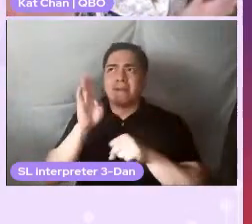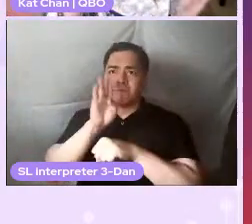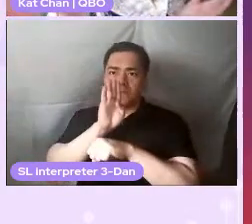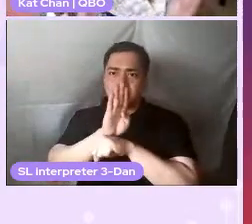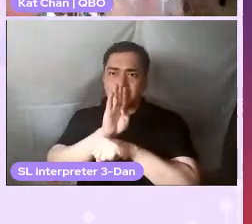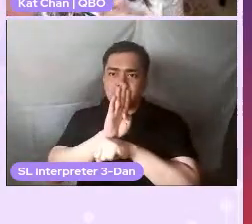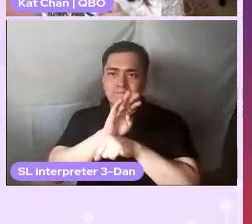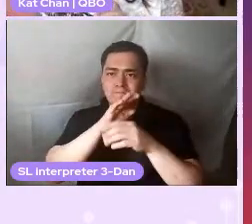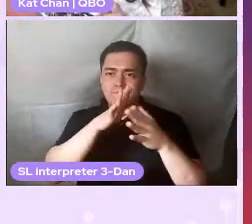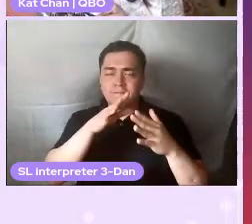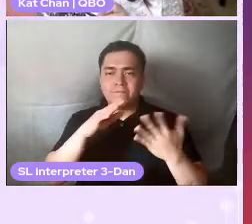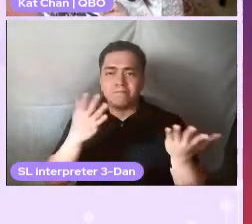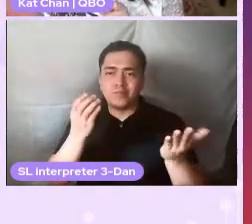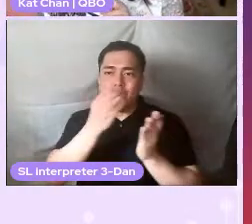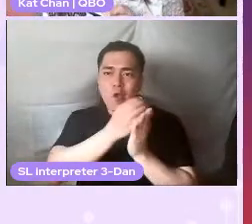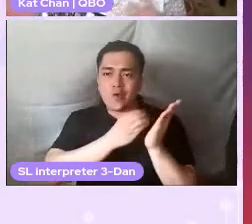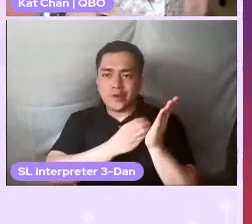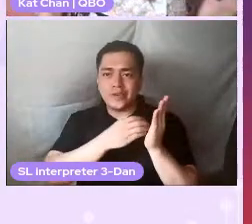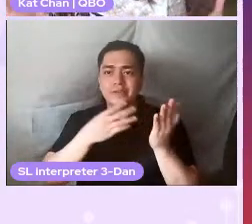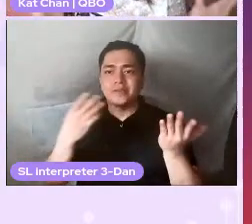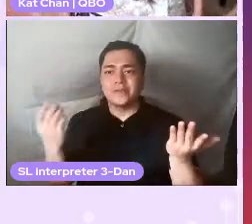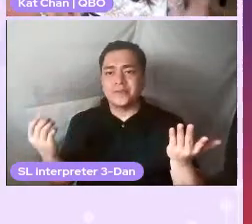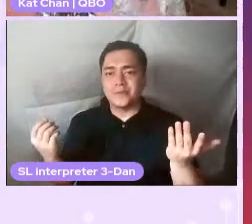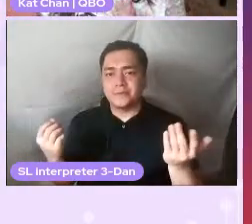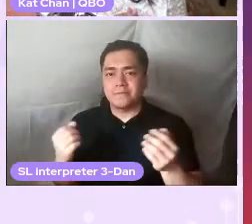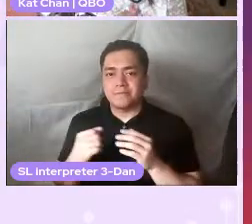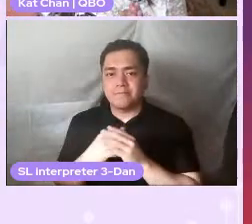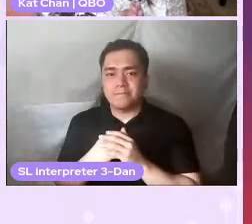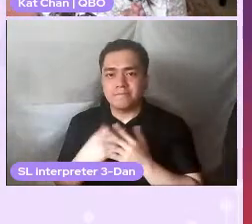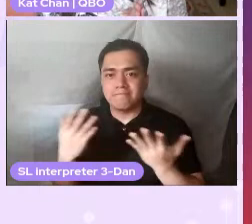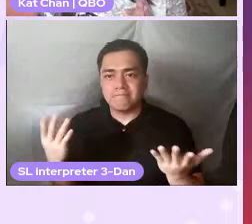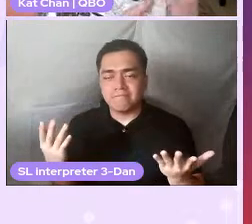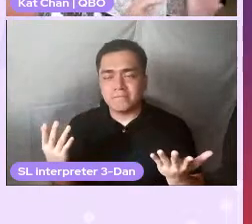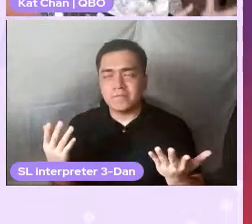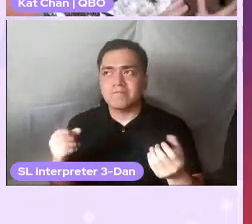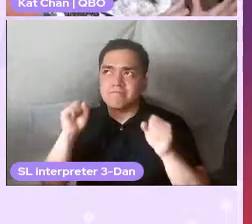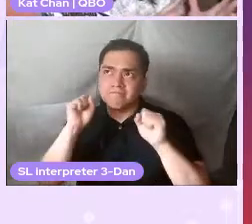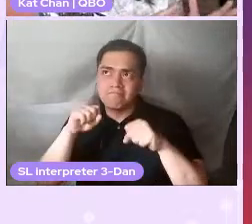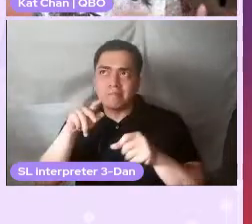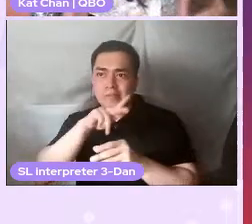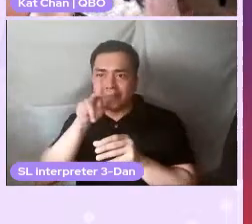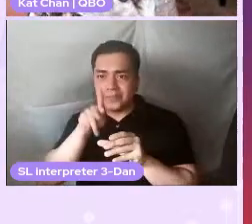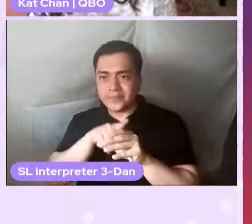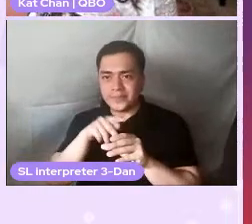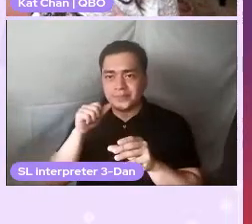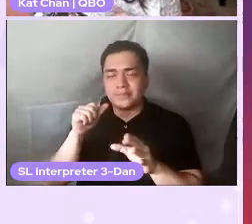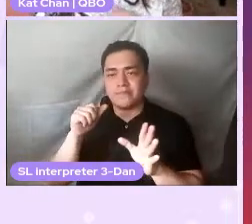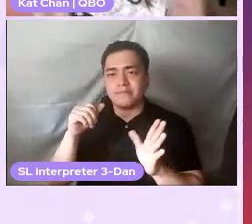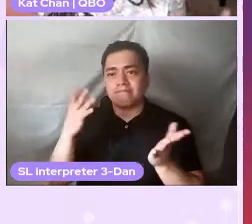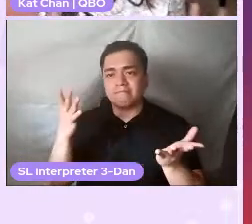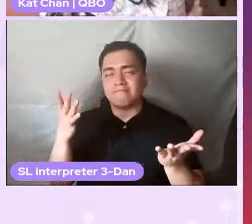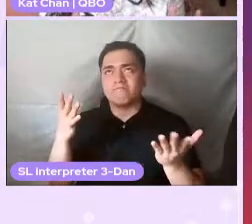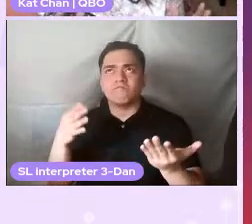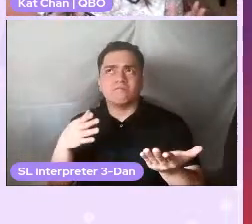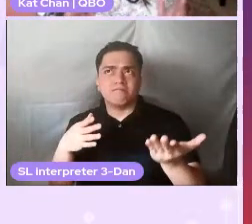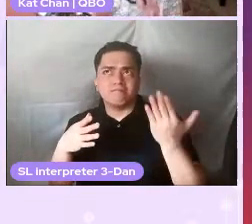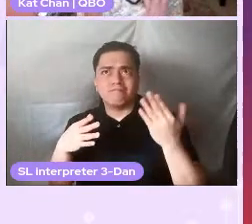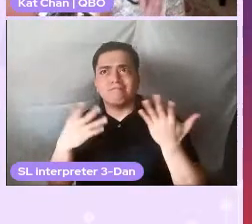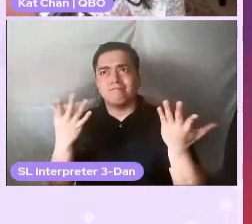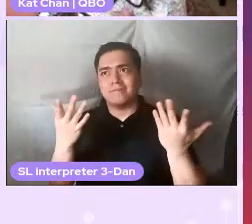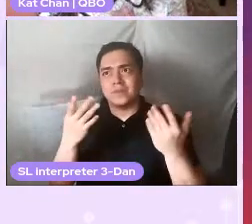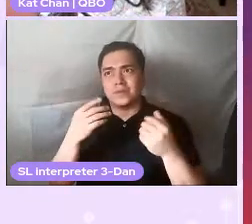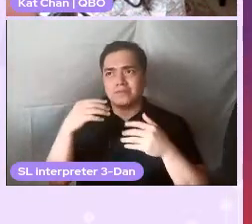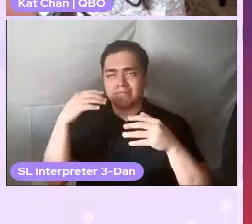I could actually see the difference, no, in parang the number of women that participated in my engineering classes versus my business classes. But